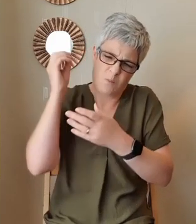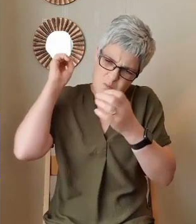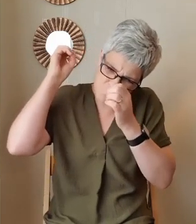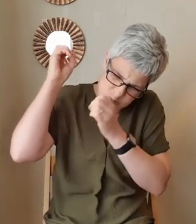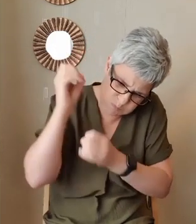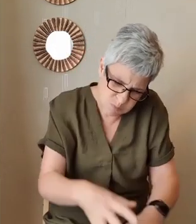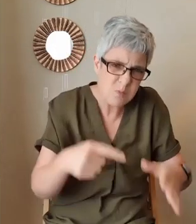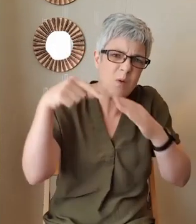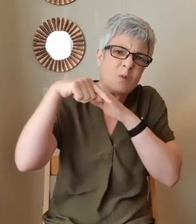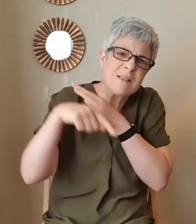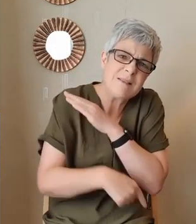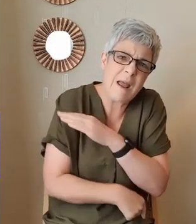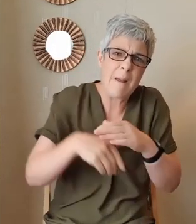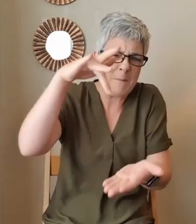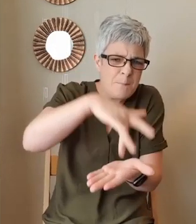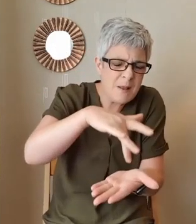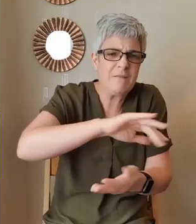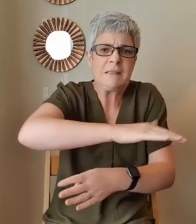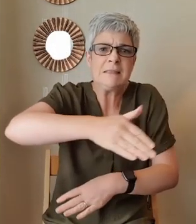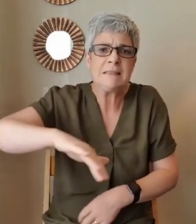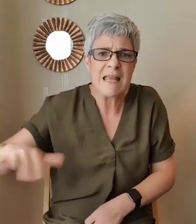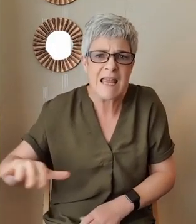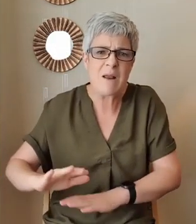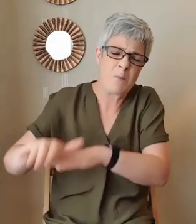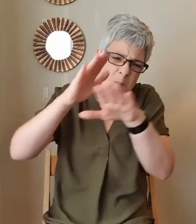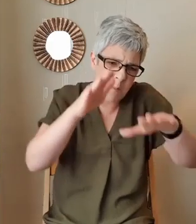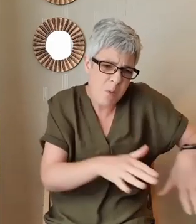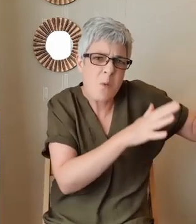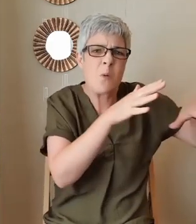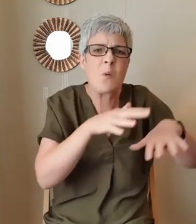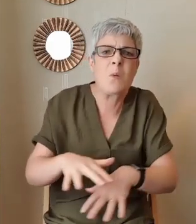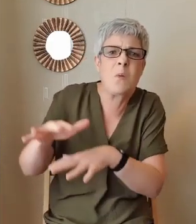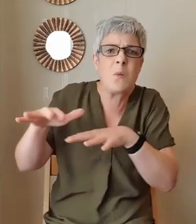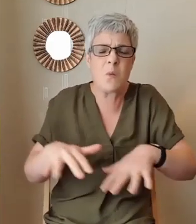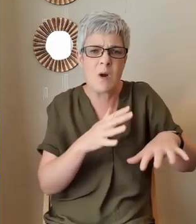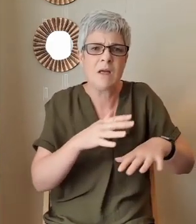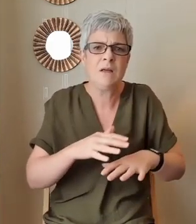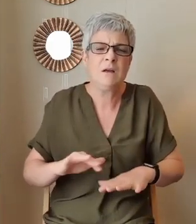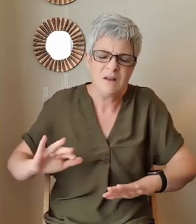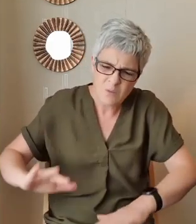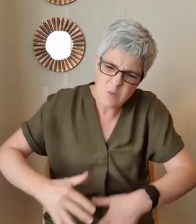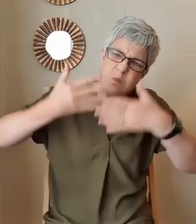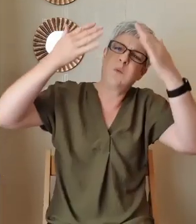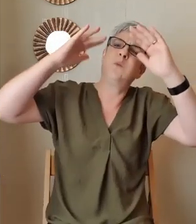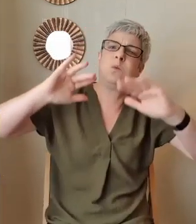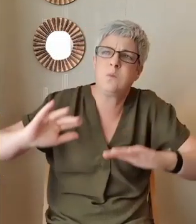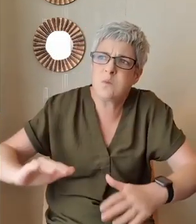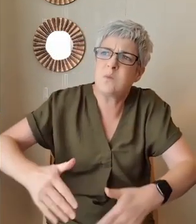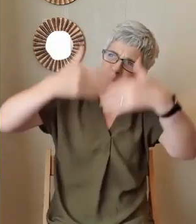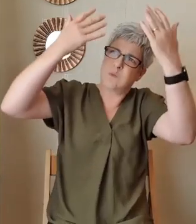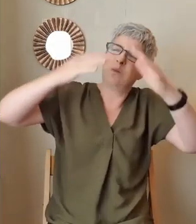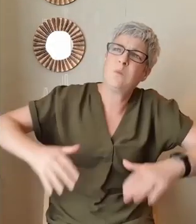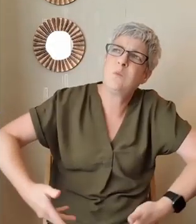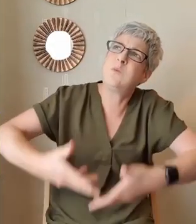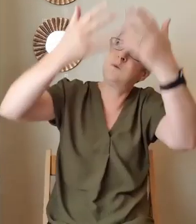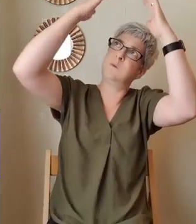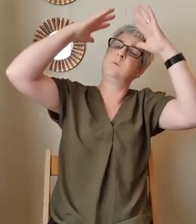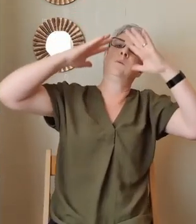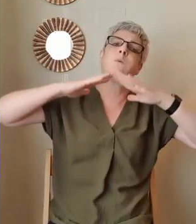depths, into the very heart of the seas, and the current swirled about me. All your waves and breakers swept over